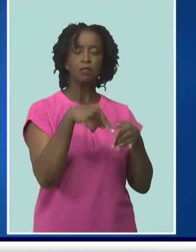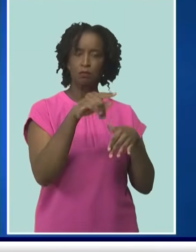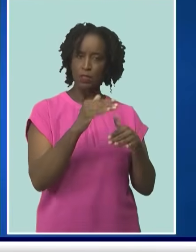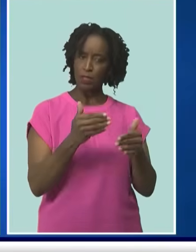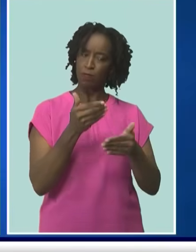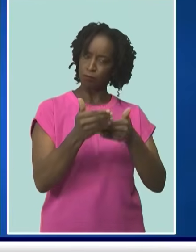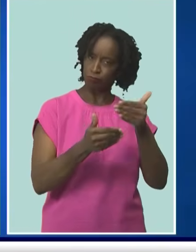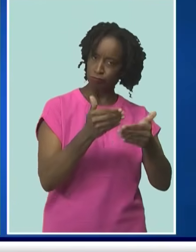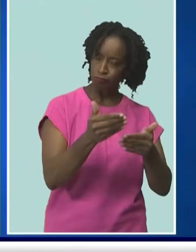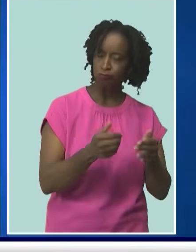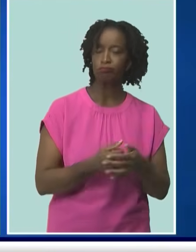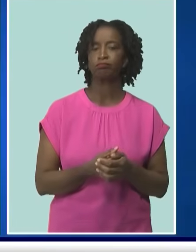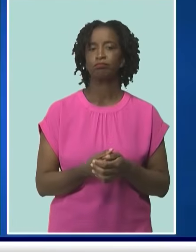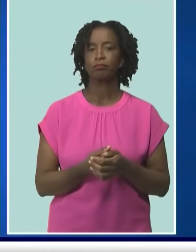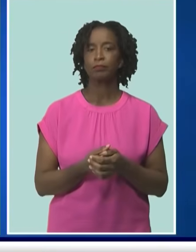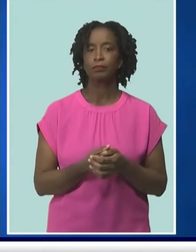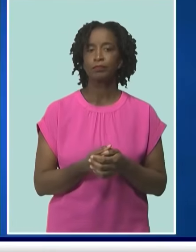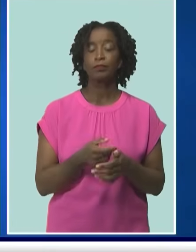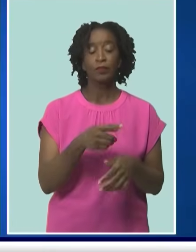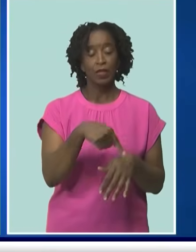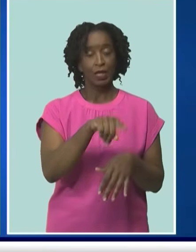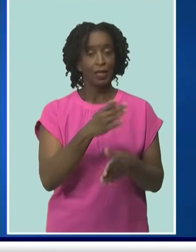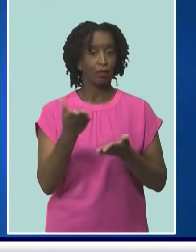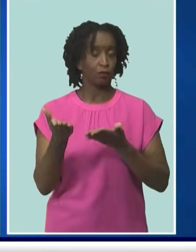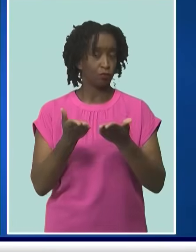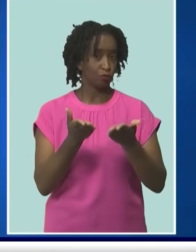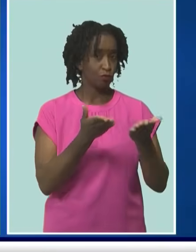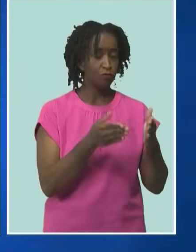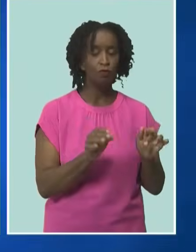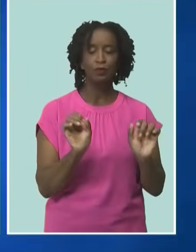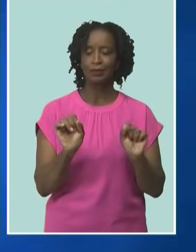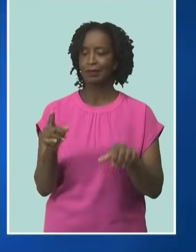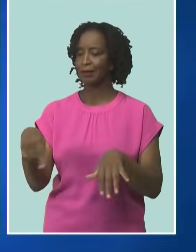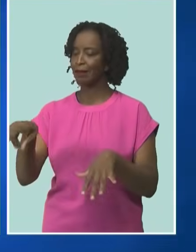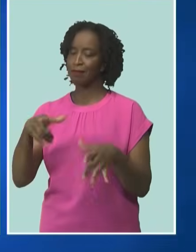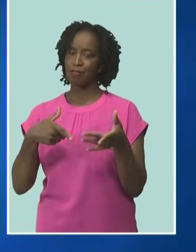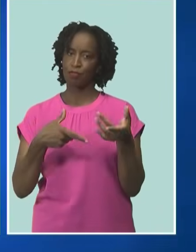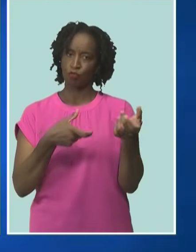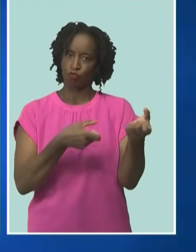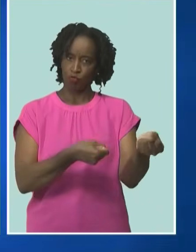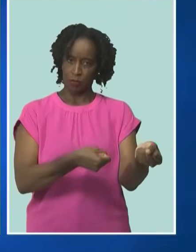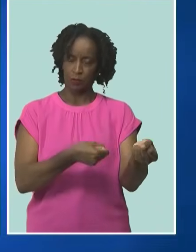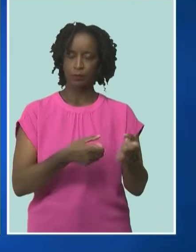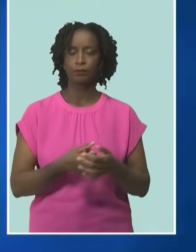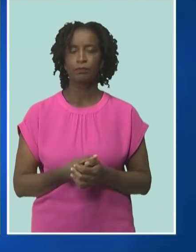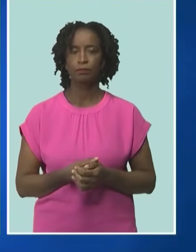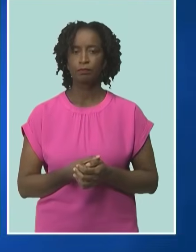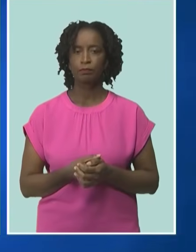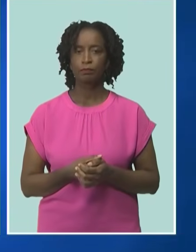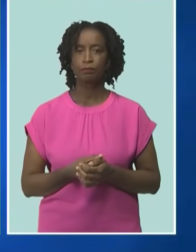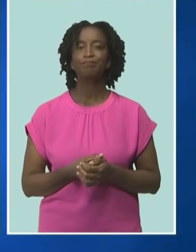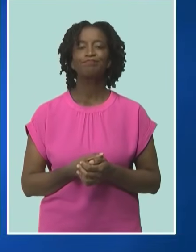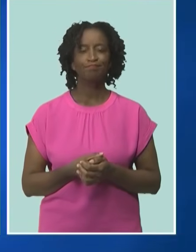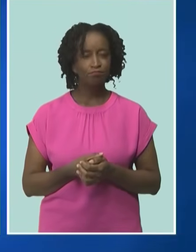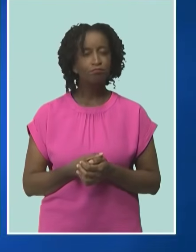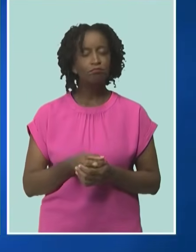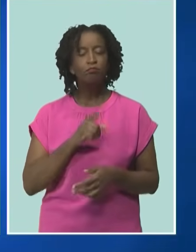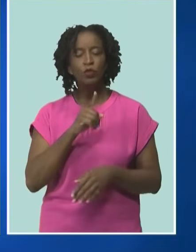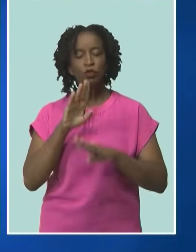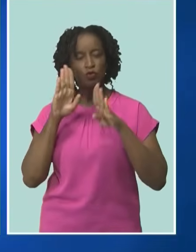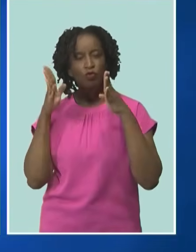and innovative solutions across the financial services industry, particularly for the underserved segments